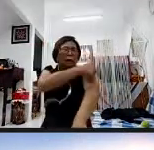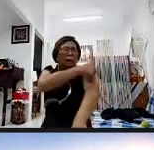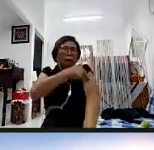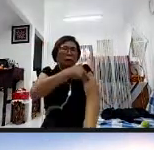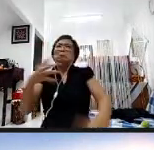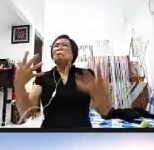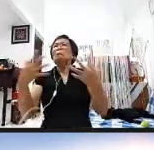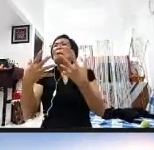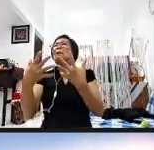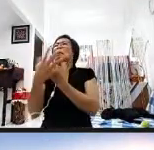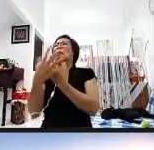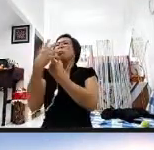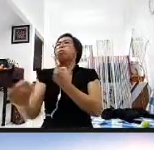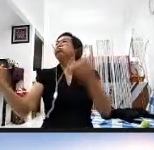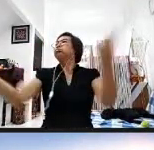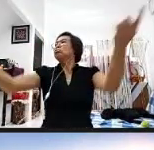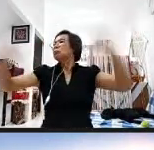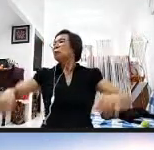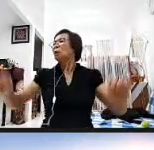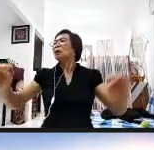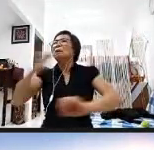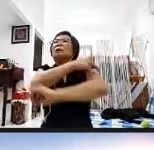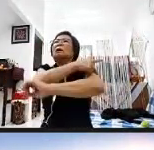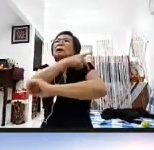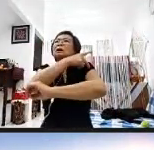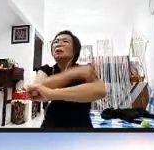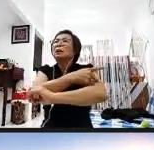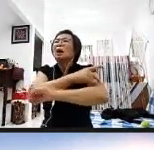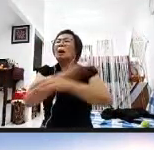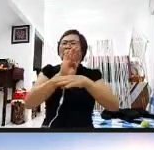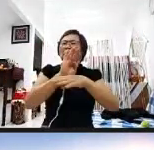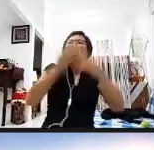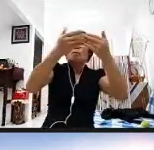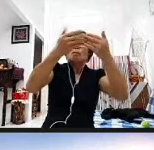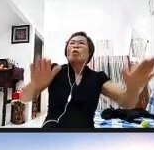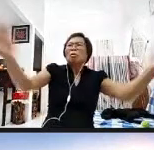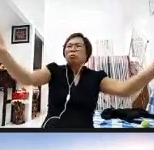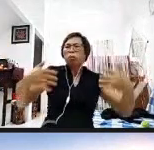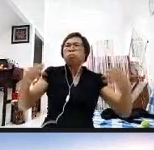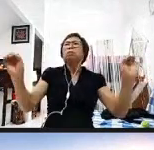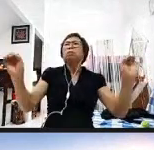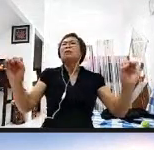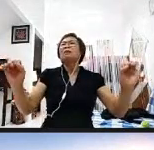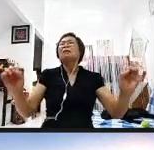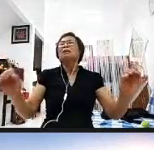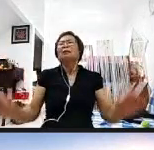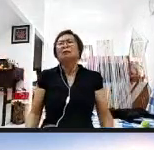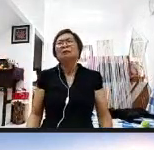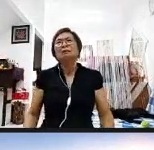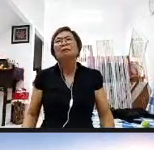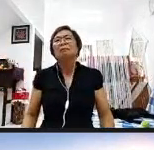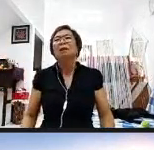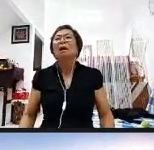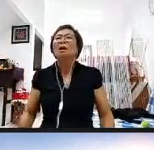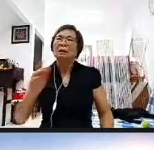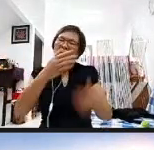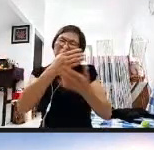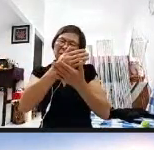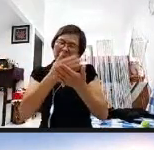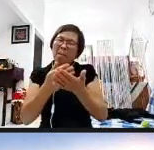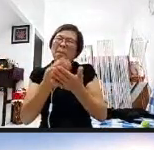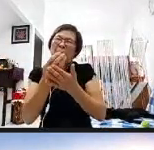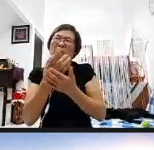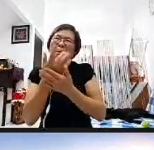come, right? So, and even for this very poor, some of them may be fortunate enough to have